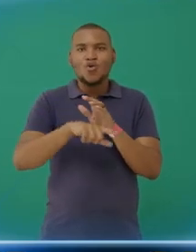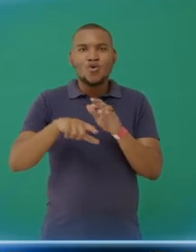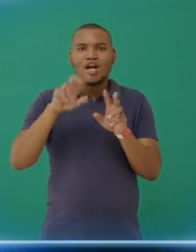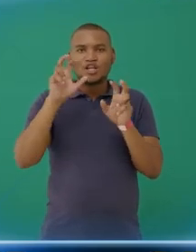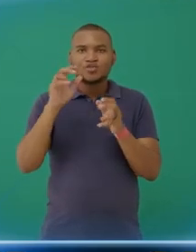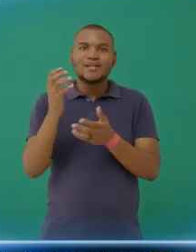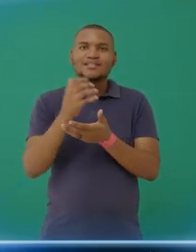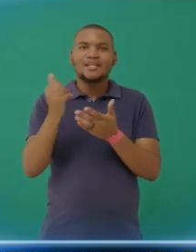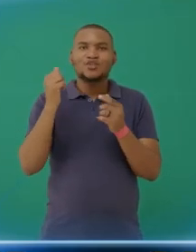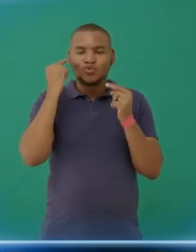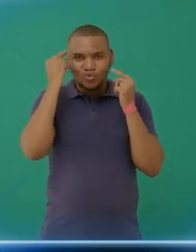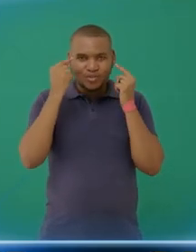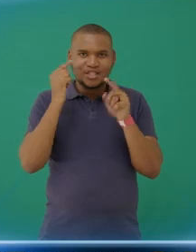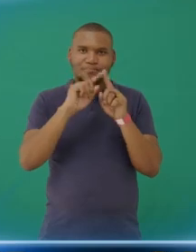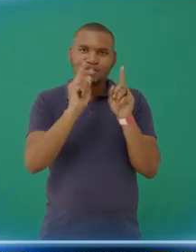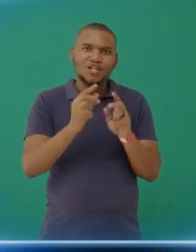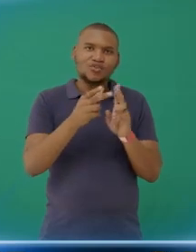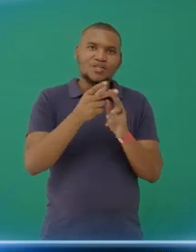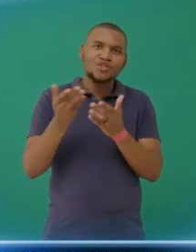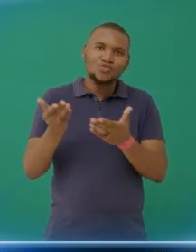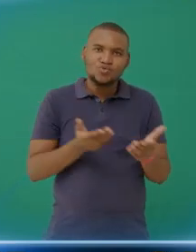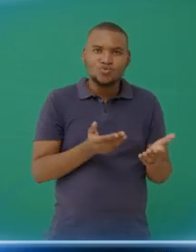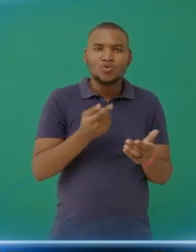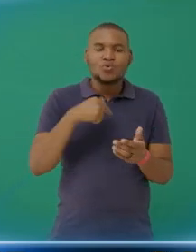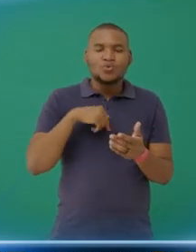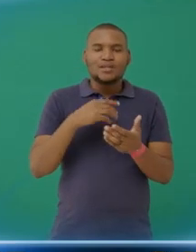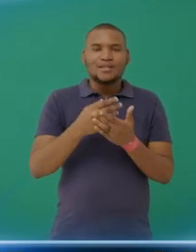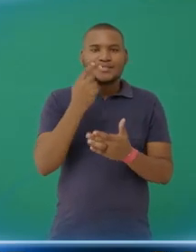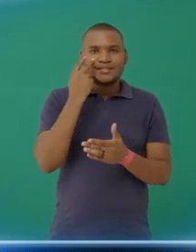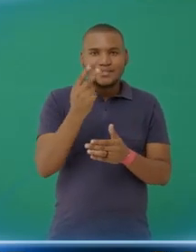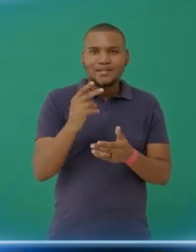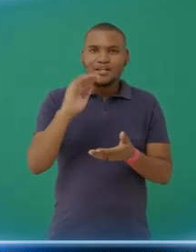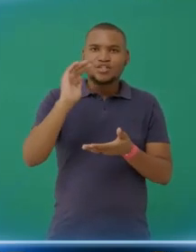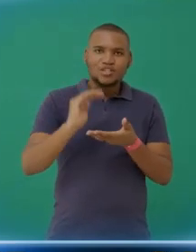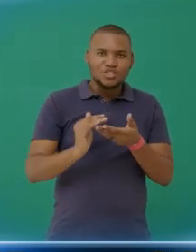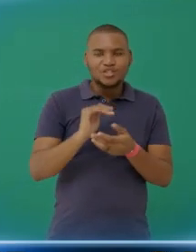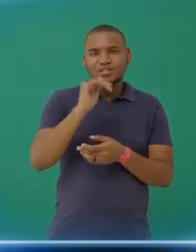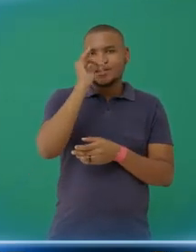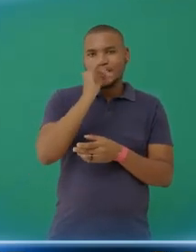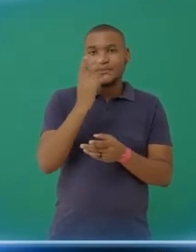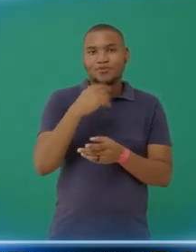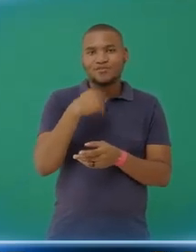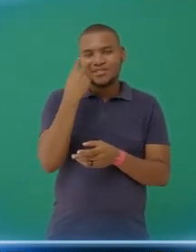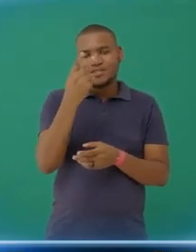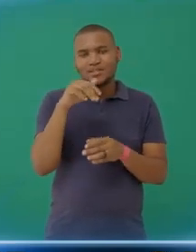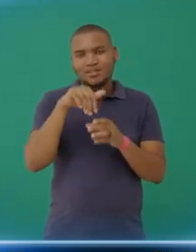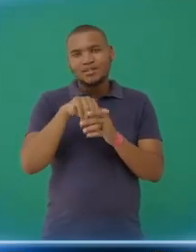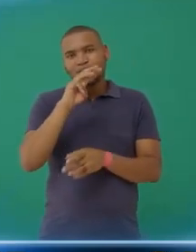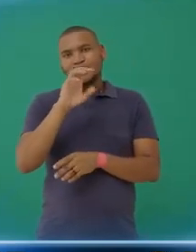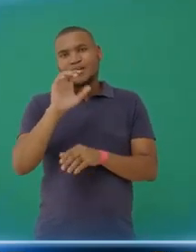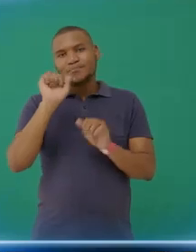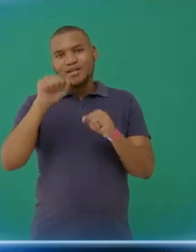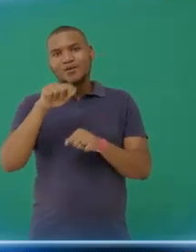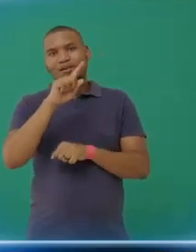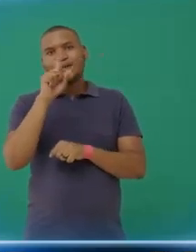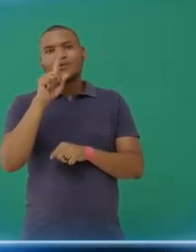account, specialized units are introduced so that we can see reductions in crime like we have seen in the Western Cape. Yeah, 100%. Well,